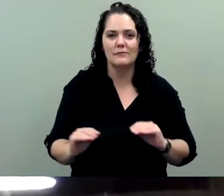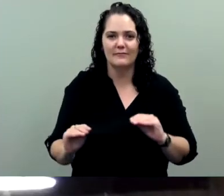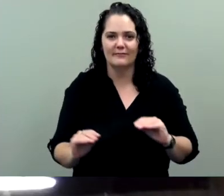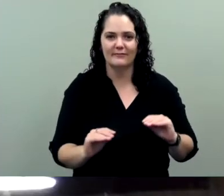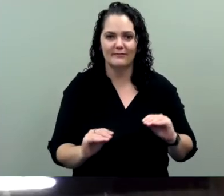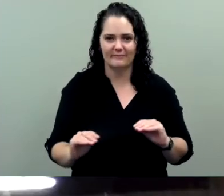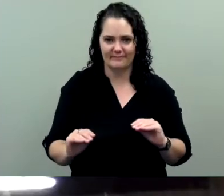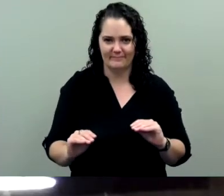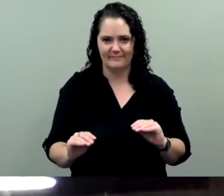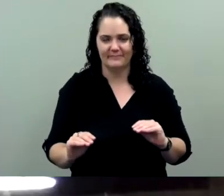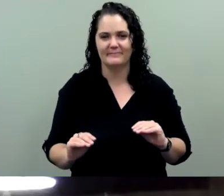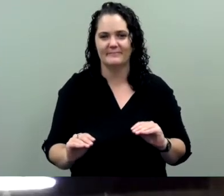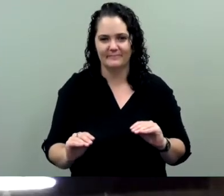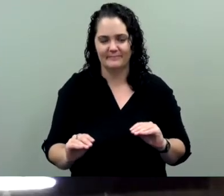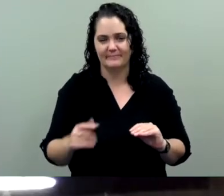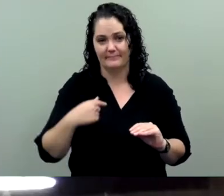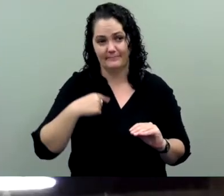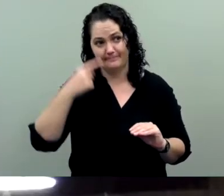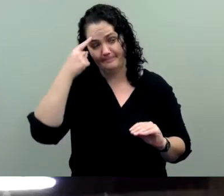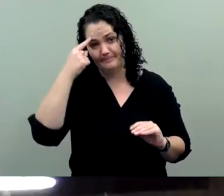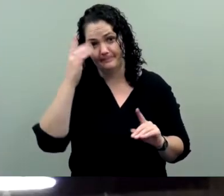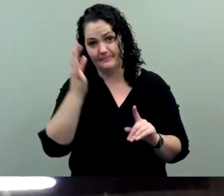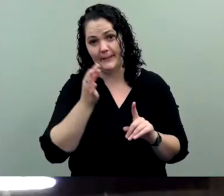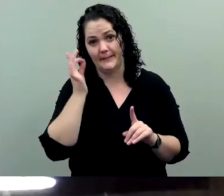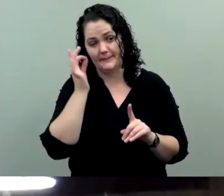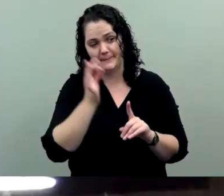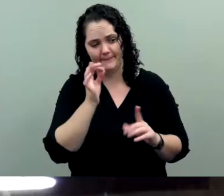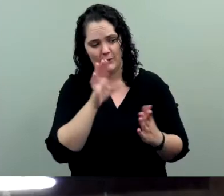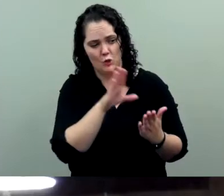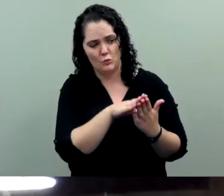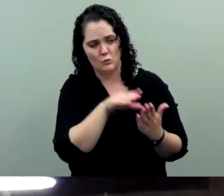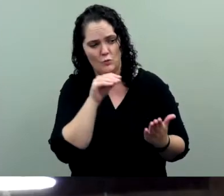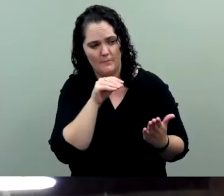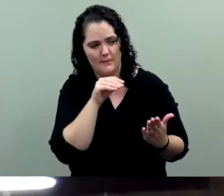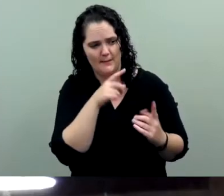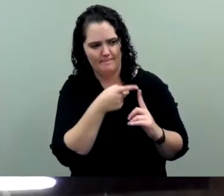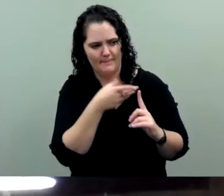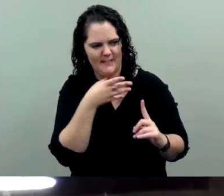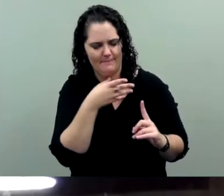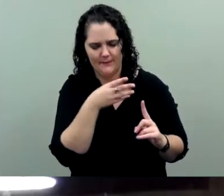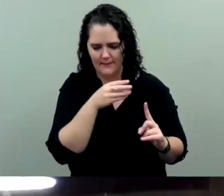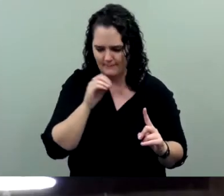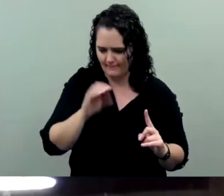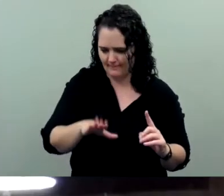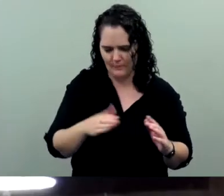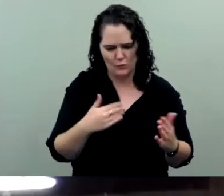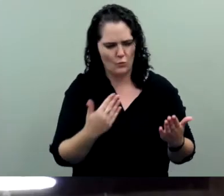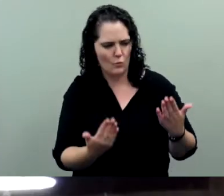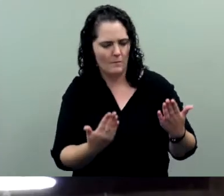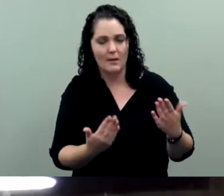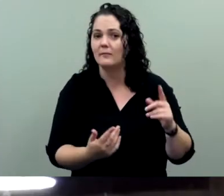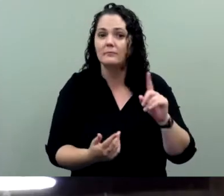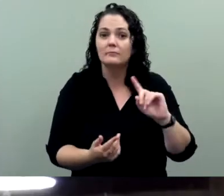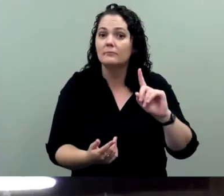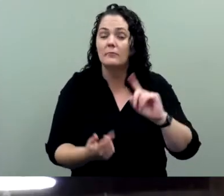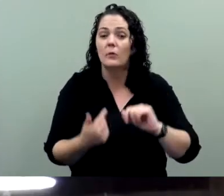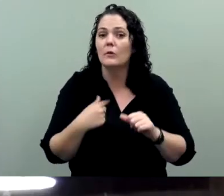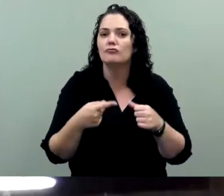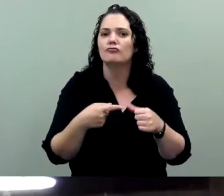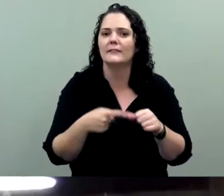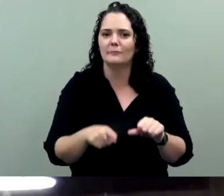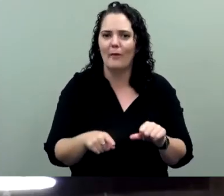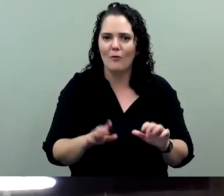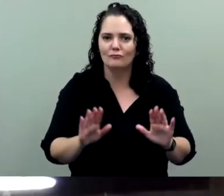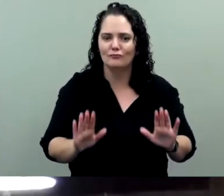is not a point about copying. It's not about taking one picture and comparing another picture to it. It's about responding. And there's a reason why so many artists